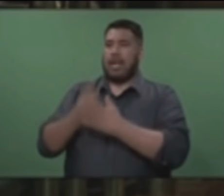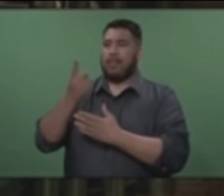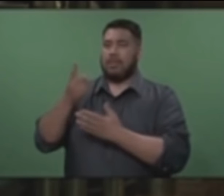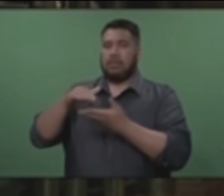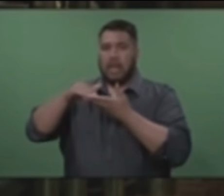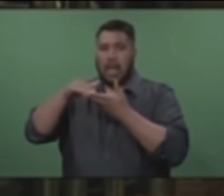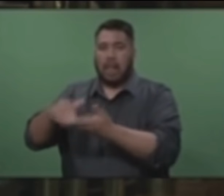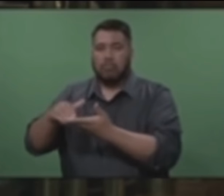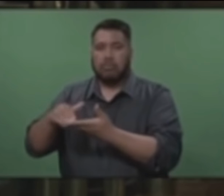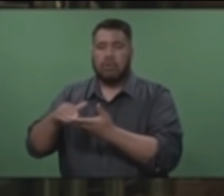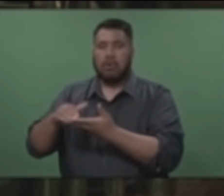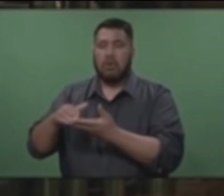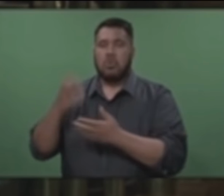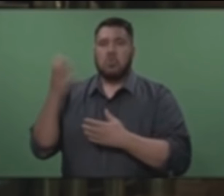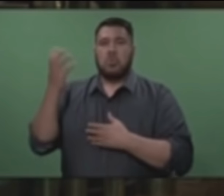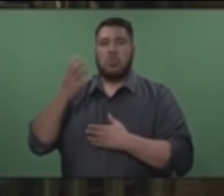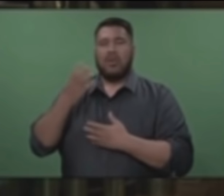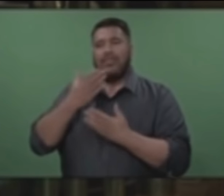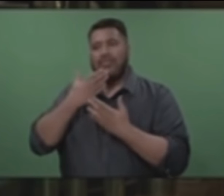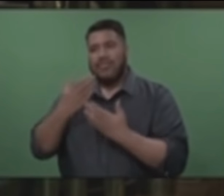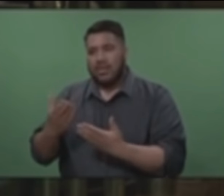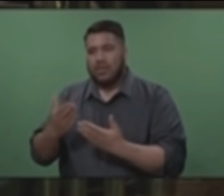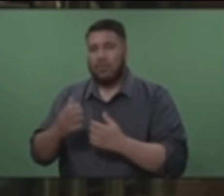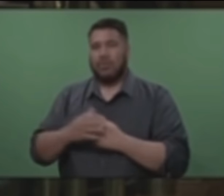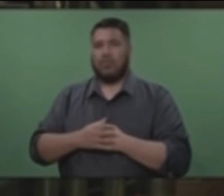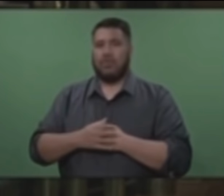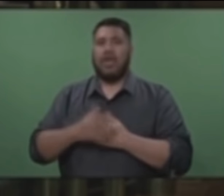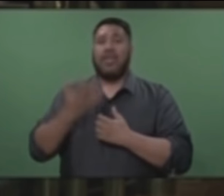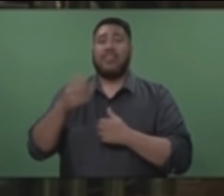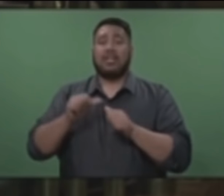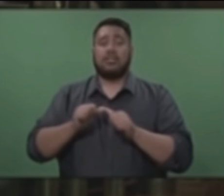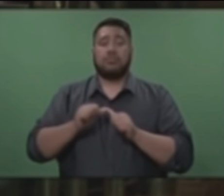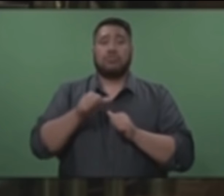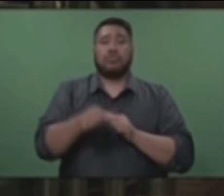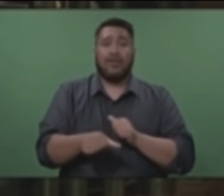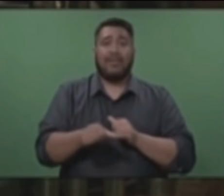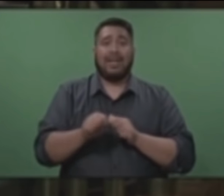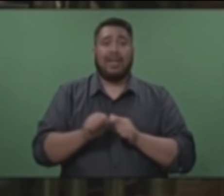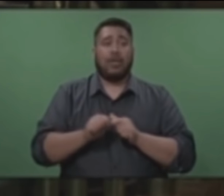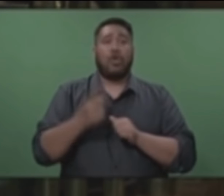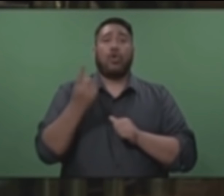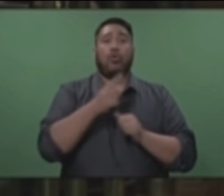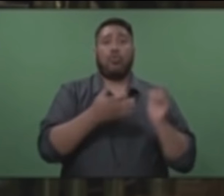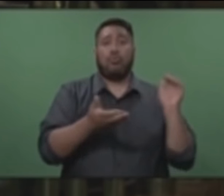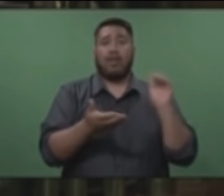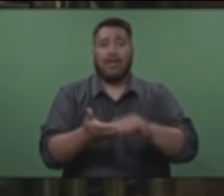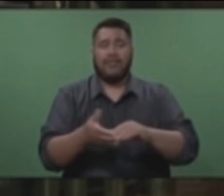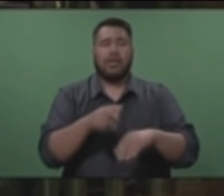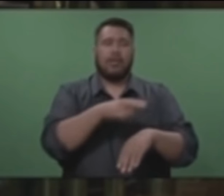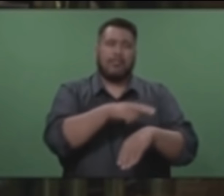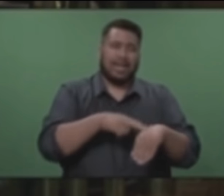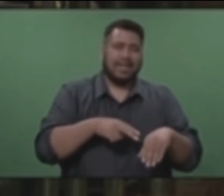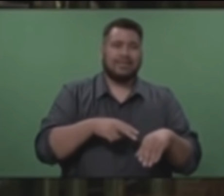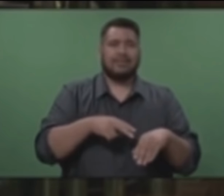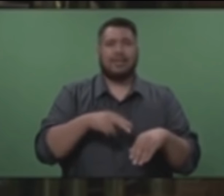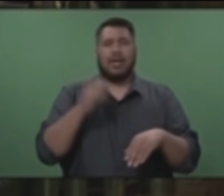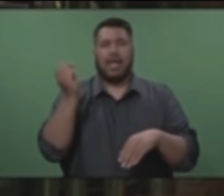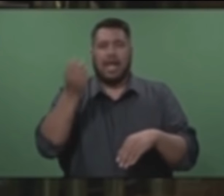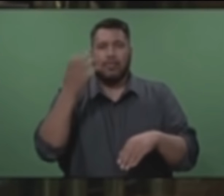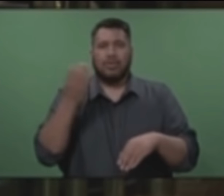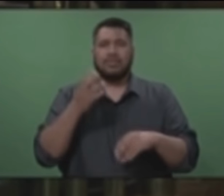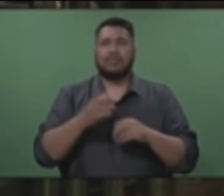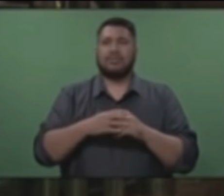you. To those who followed up, the police, the medics, hospital